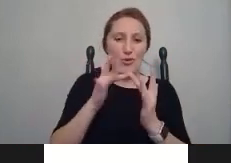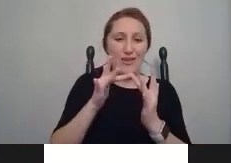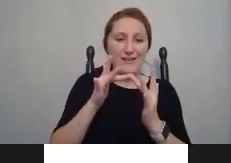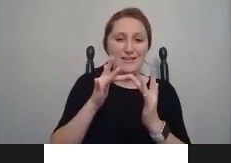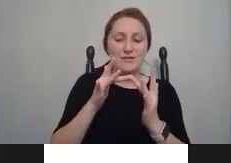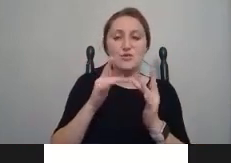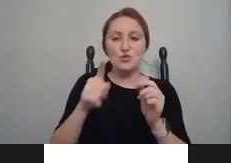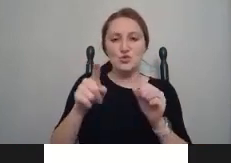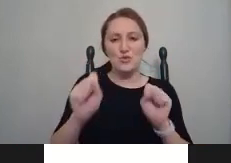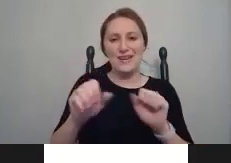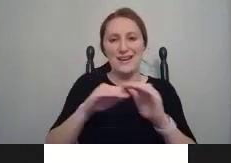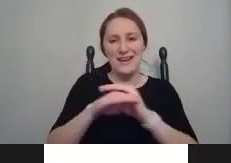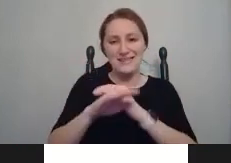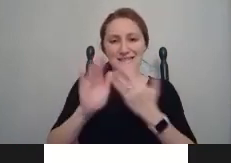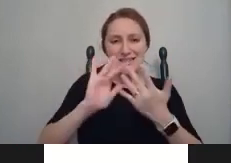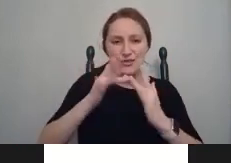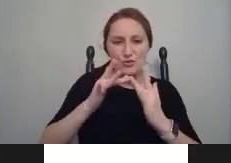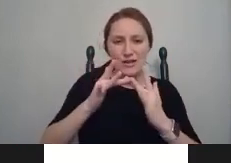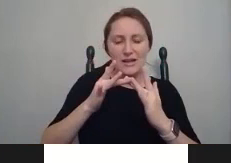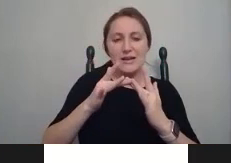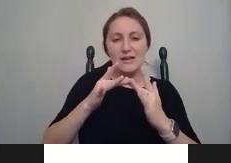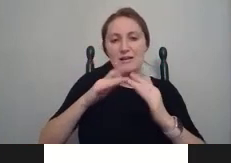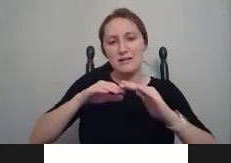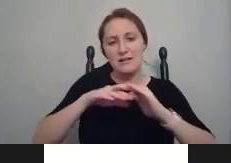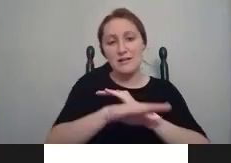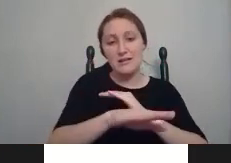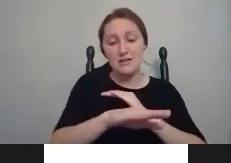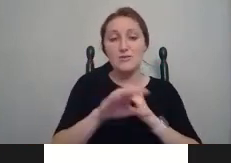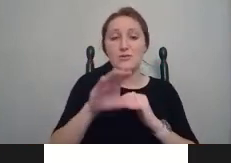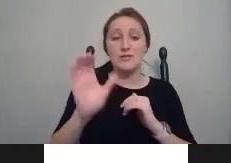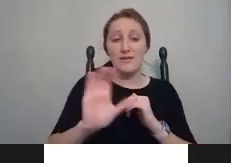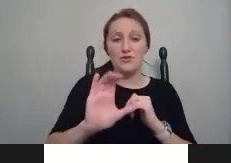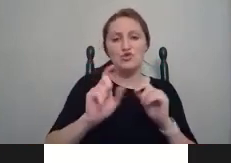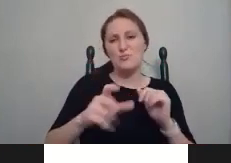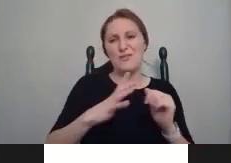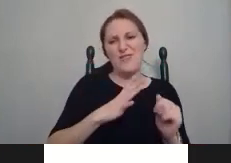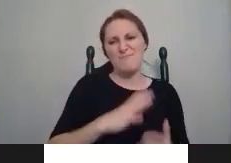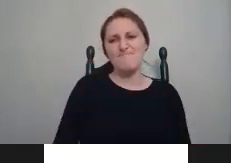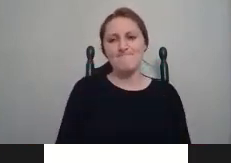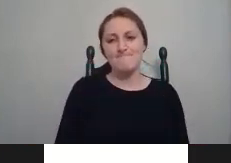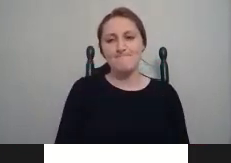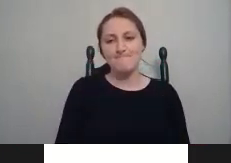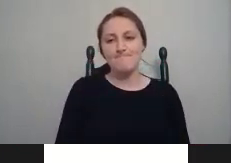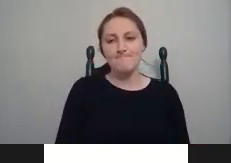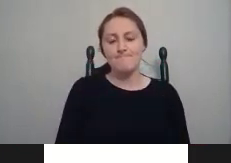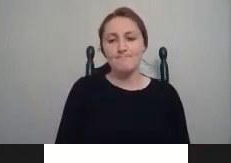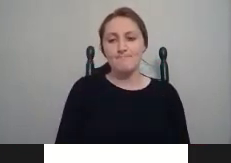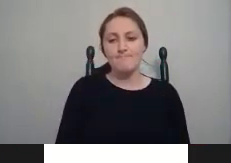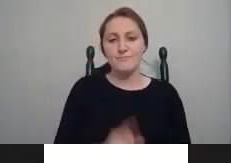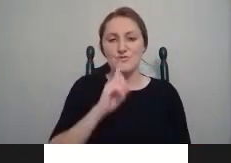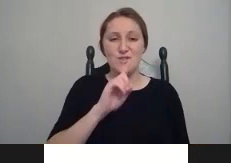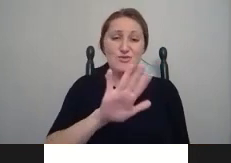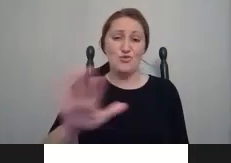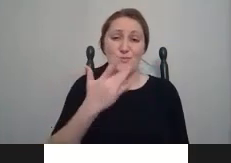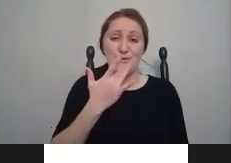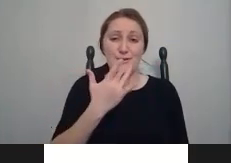able to access the internet and get on the Canvas, you should be fine. So it's really just boils down to